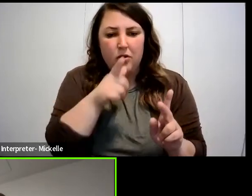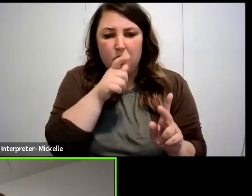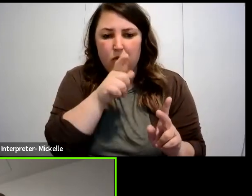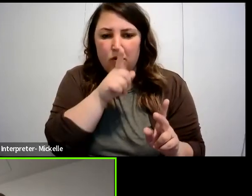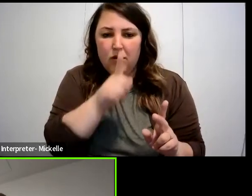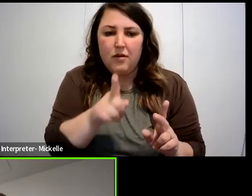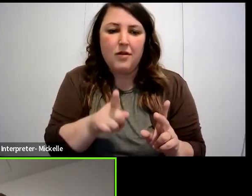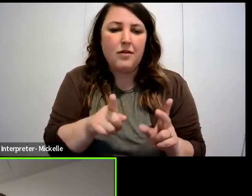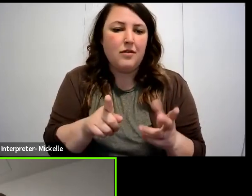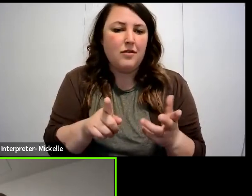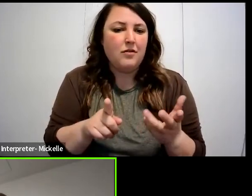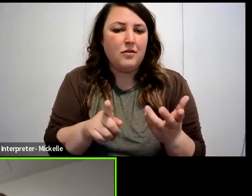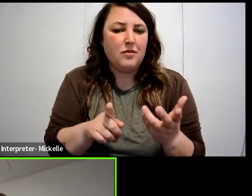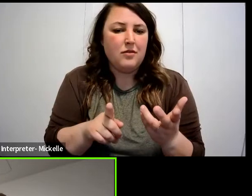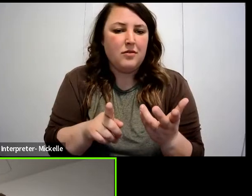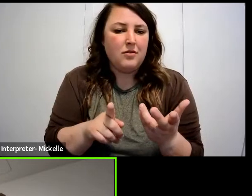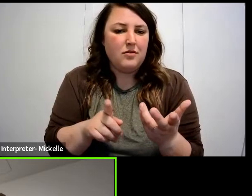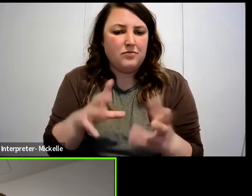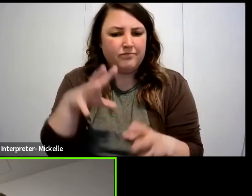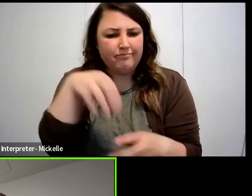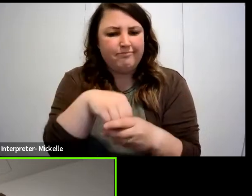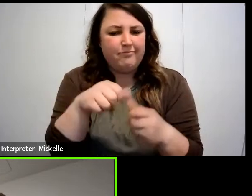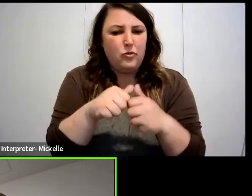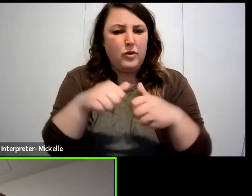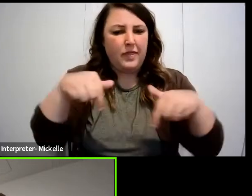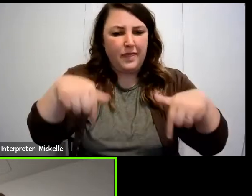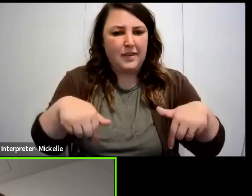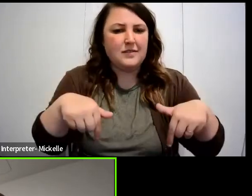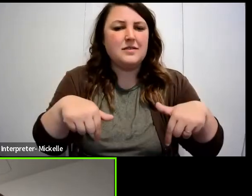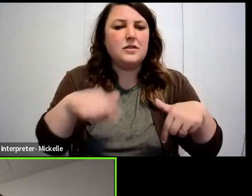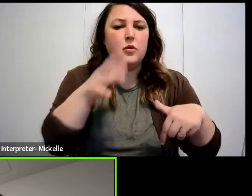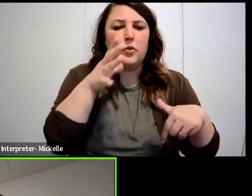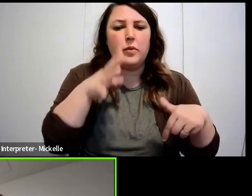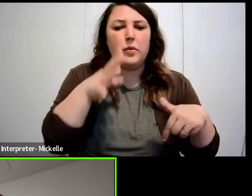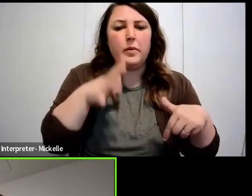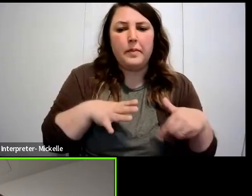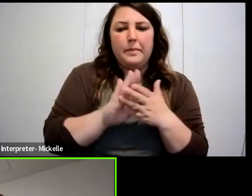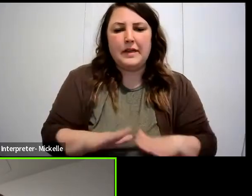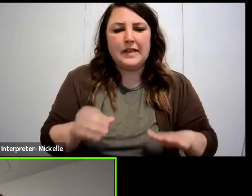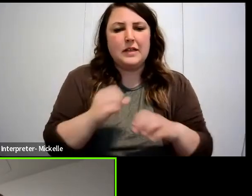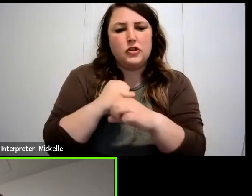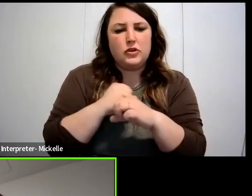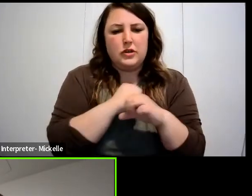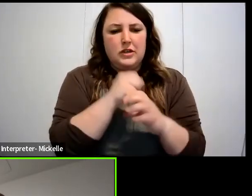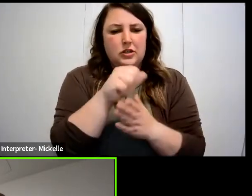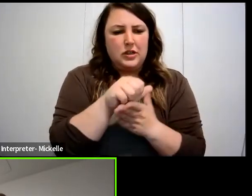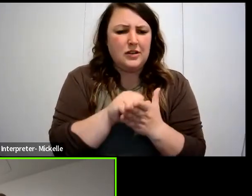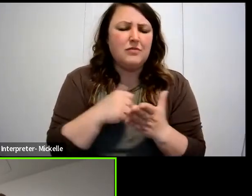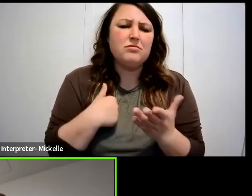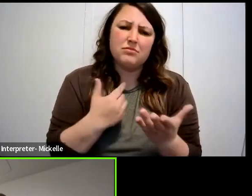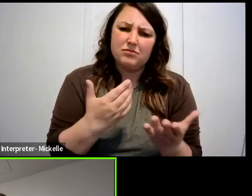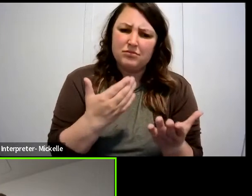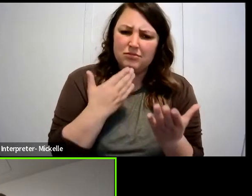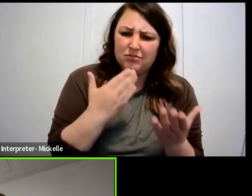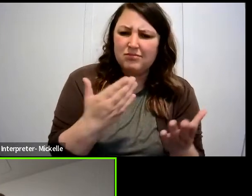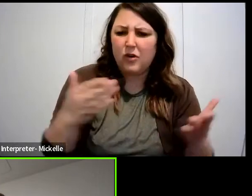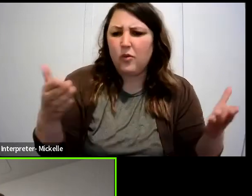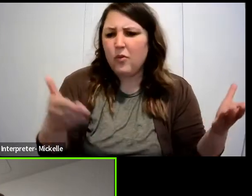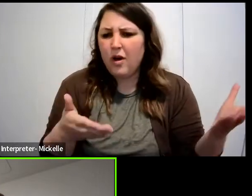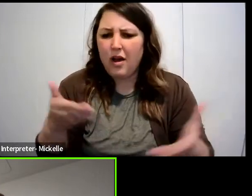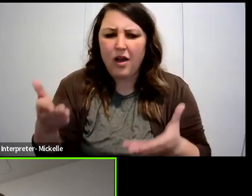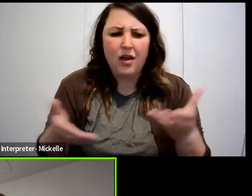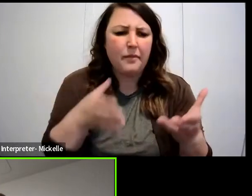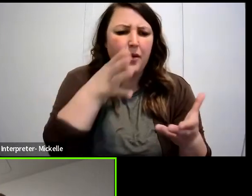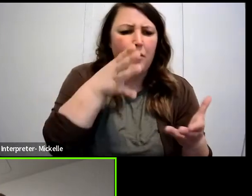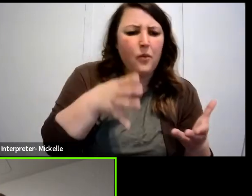effective implementation of the Women, Peace and Security agenda, let me extend a very special and warm welcome to all journalists and women